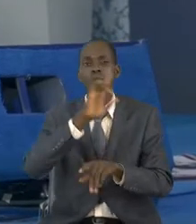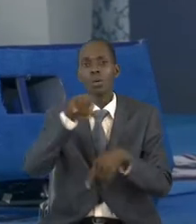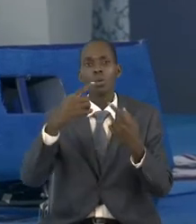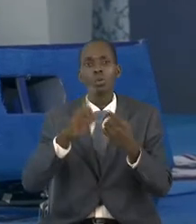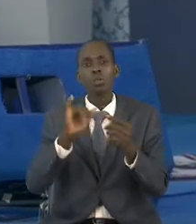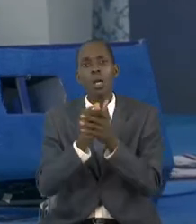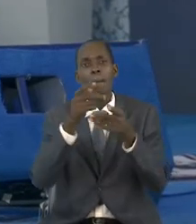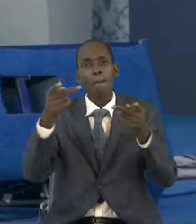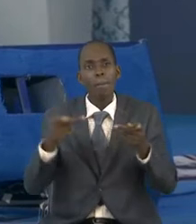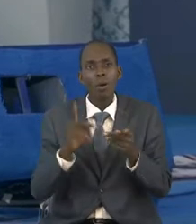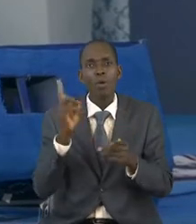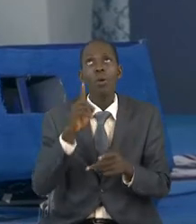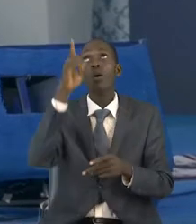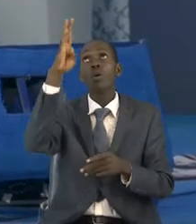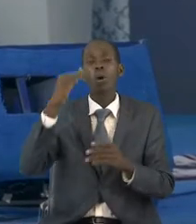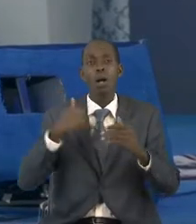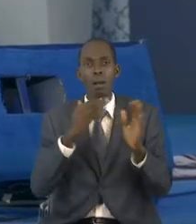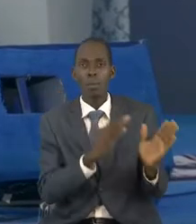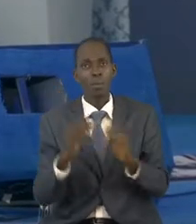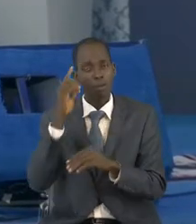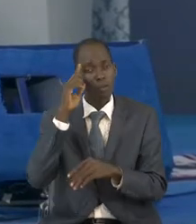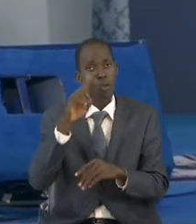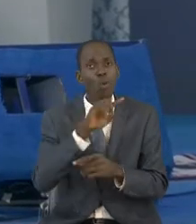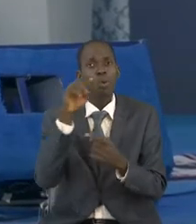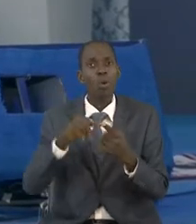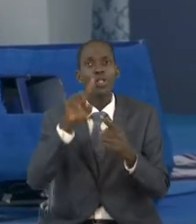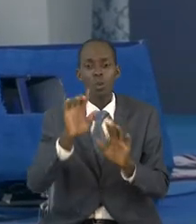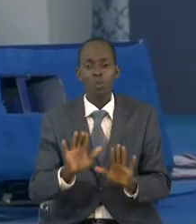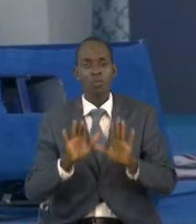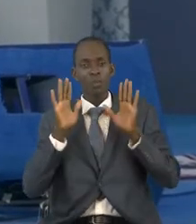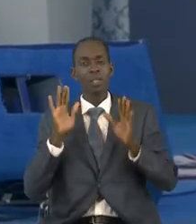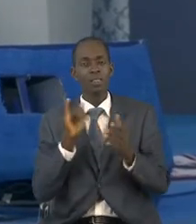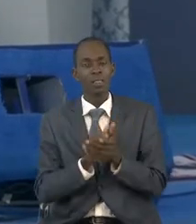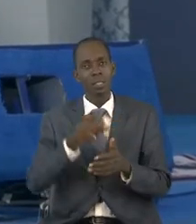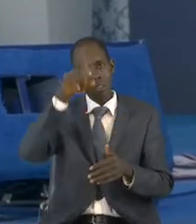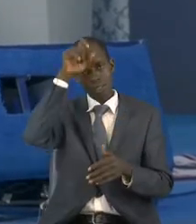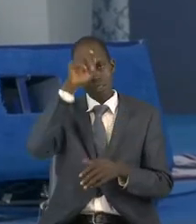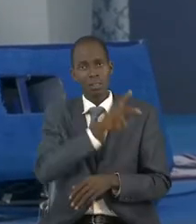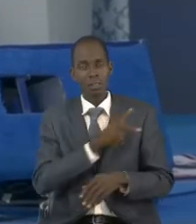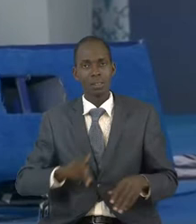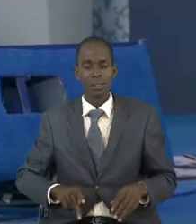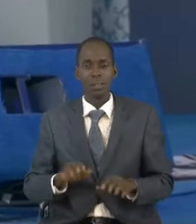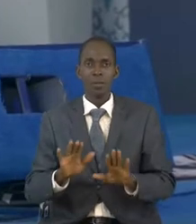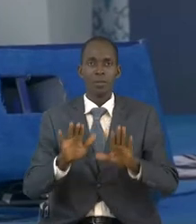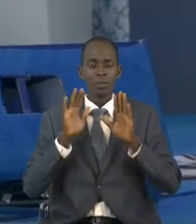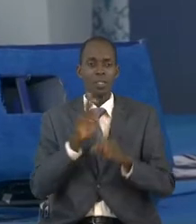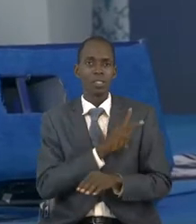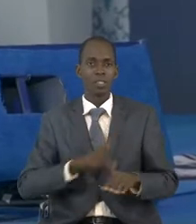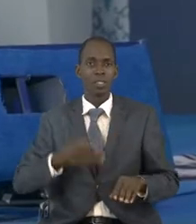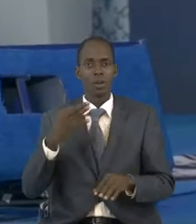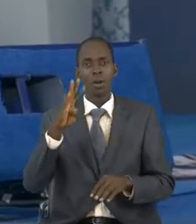Lord has ordained for you. When you fear Pharaoh, you fear Nebuchadnezzar, you fear Herod, you fear